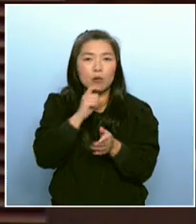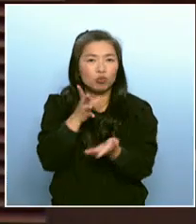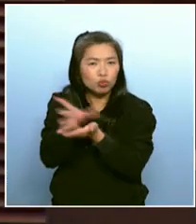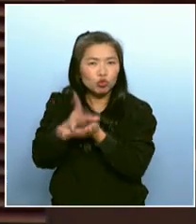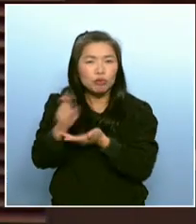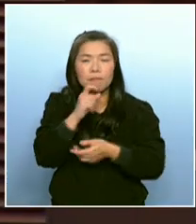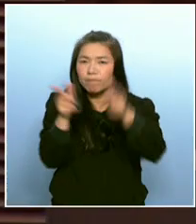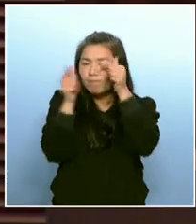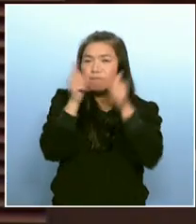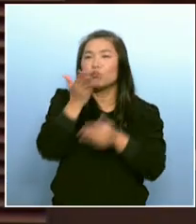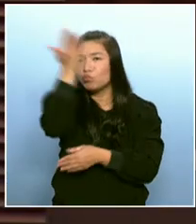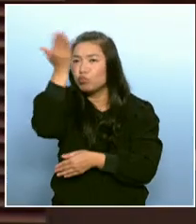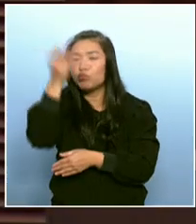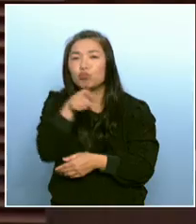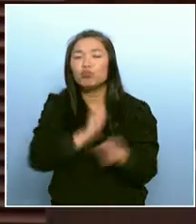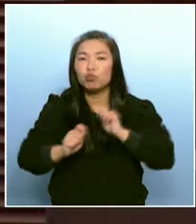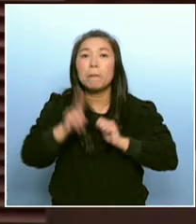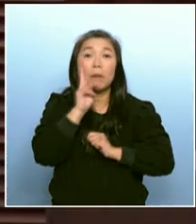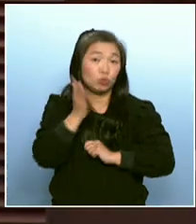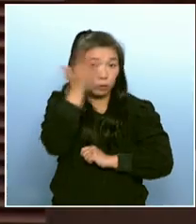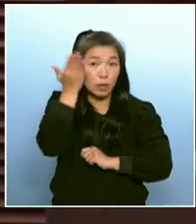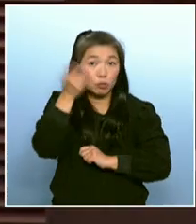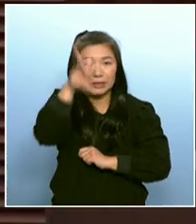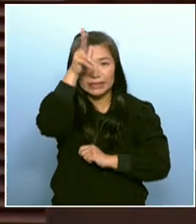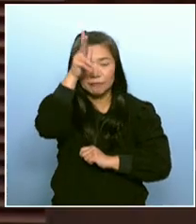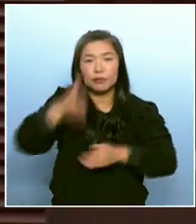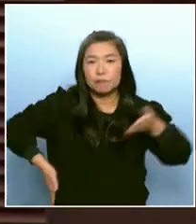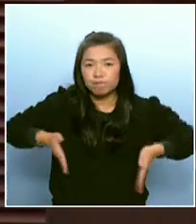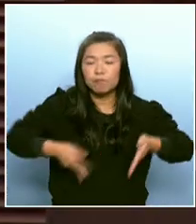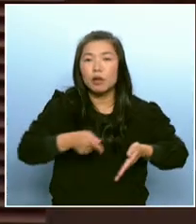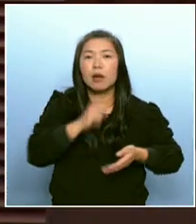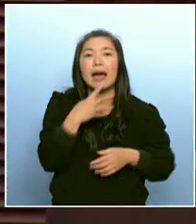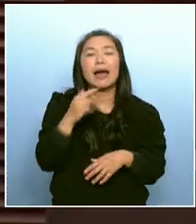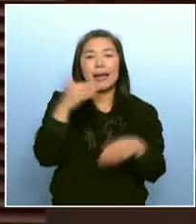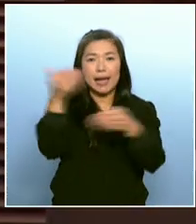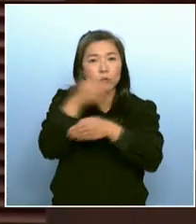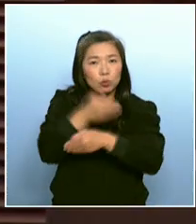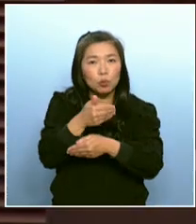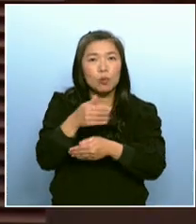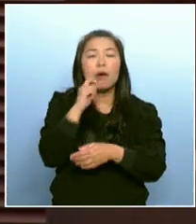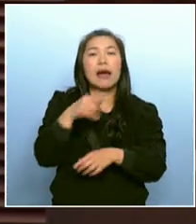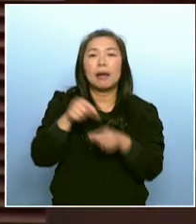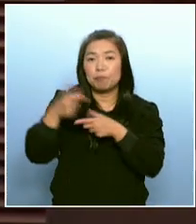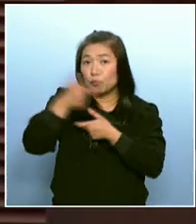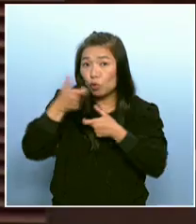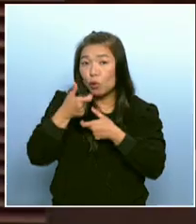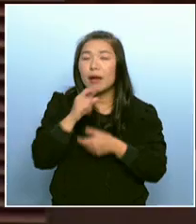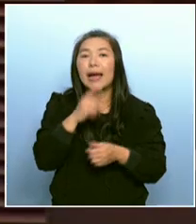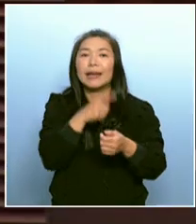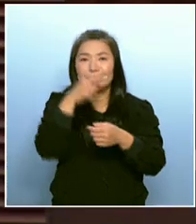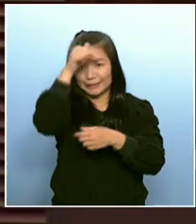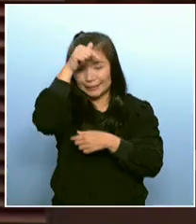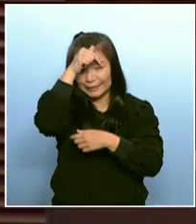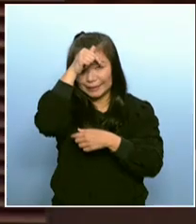example, we will arrange for all kinds of visits and experiential activities, such as government disciplined forces,